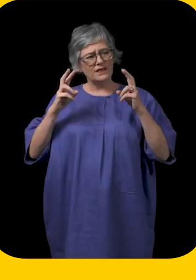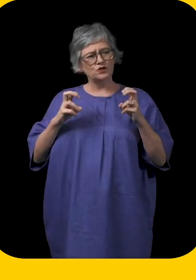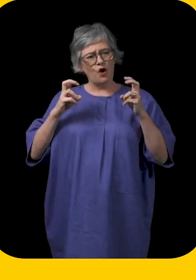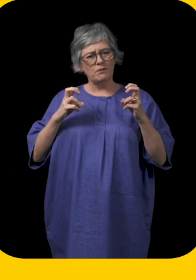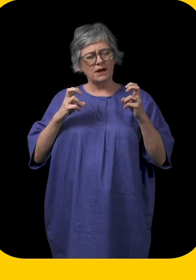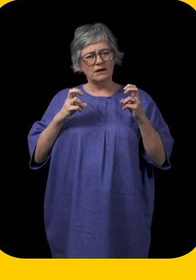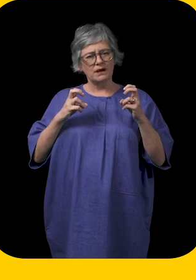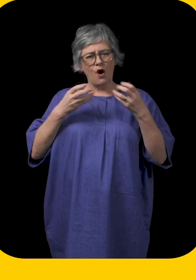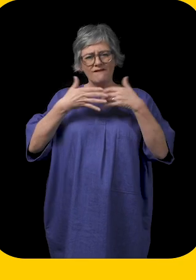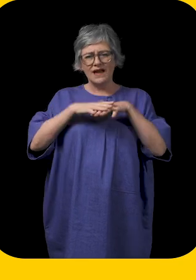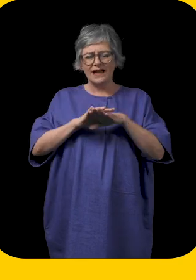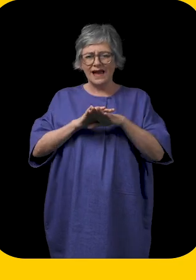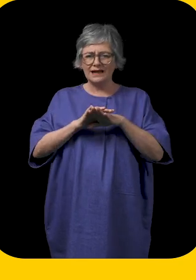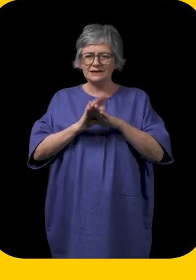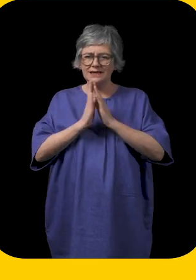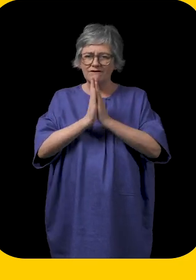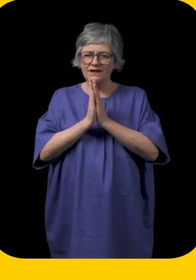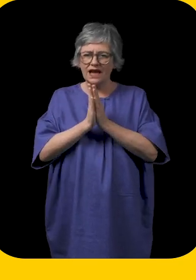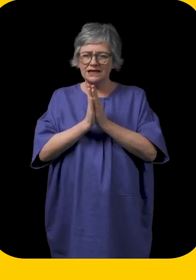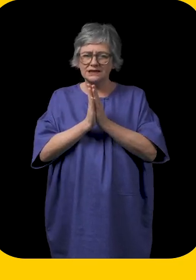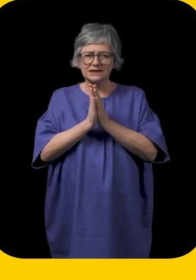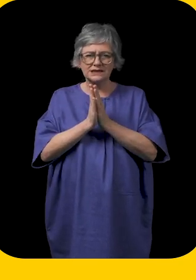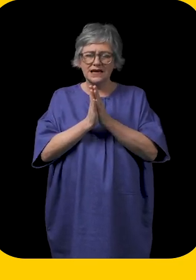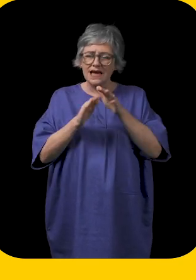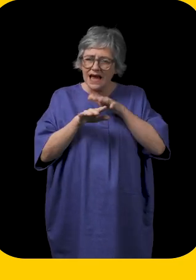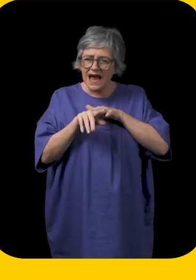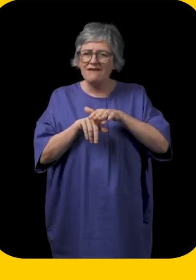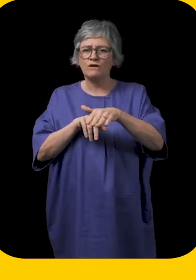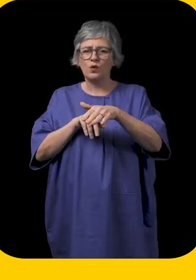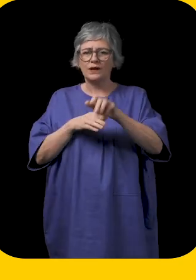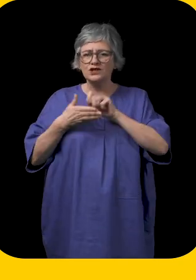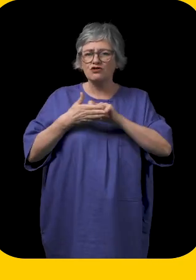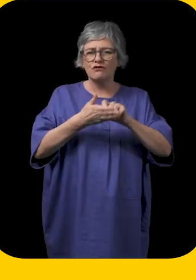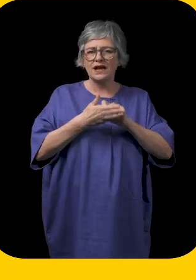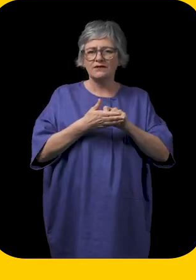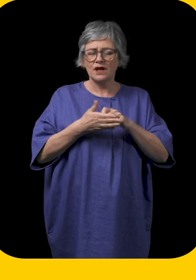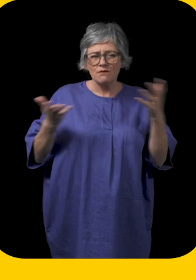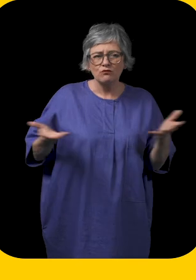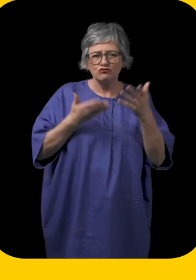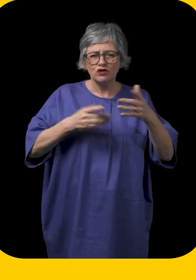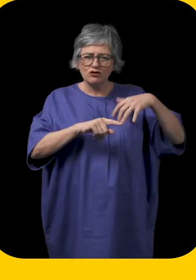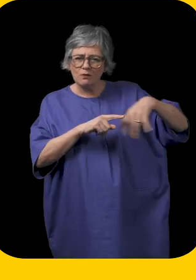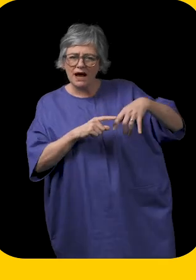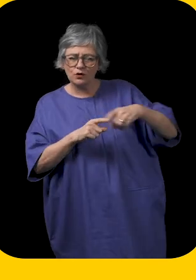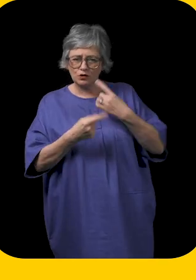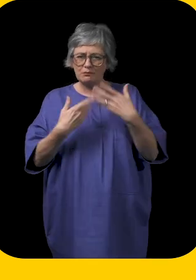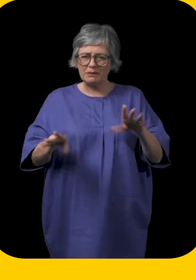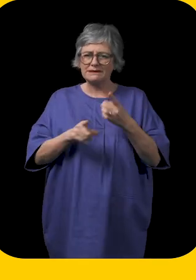feel that the topic of interfaith or the relationship between different beliefs and cultures influences your writing in that way that you were talking about, some sort of charged